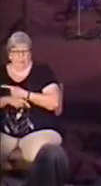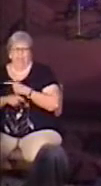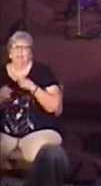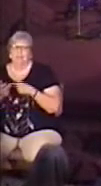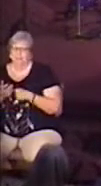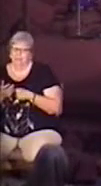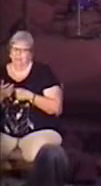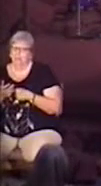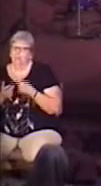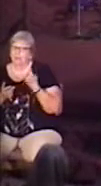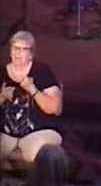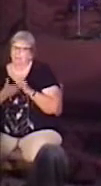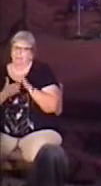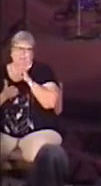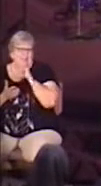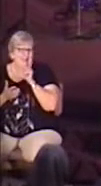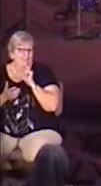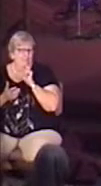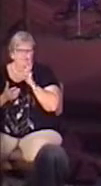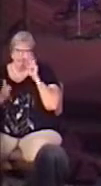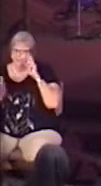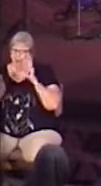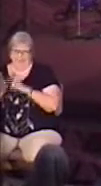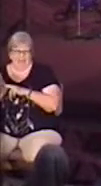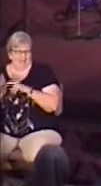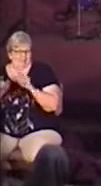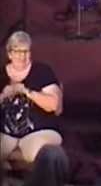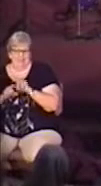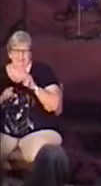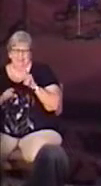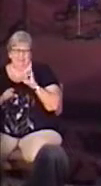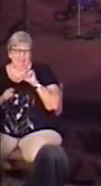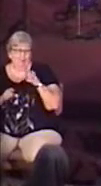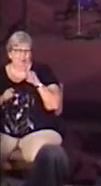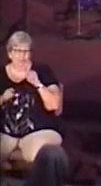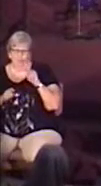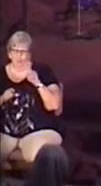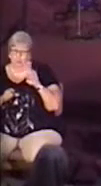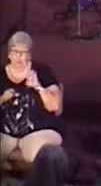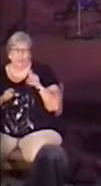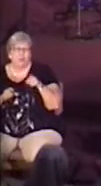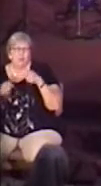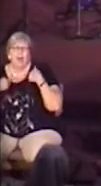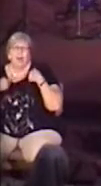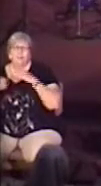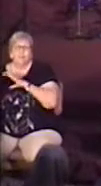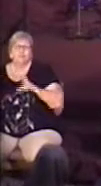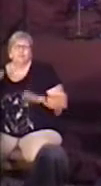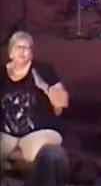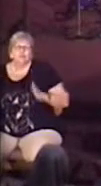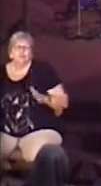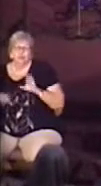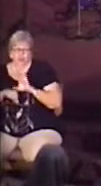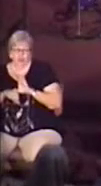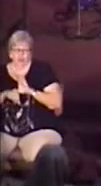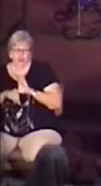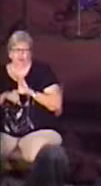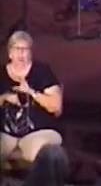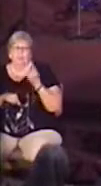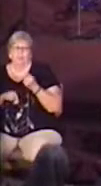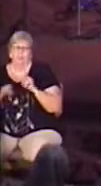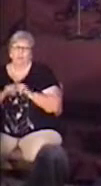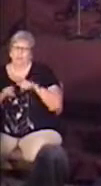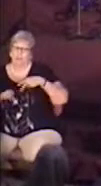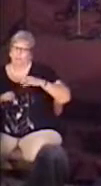virtue that was not really recognized as a virtue. And so you got the Christian church that comes along, and somebody like the